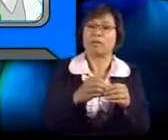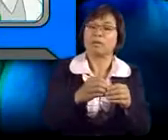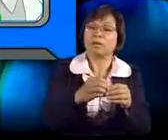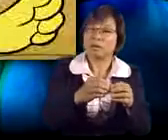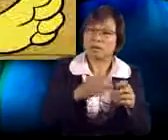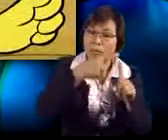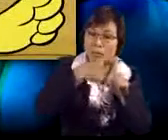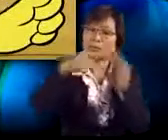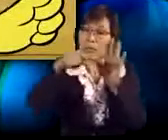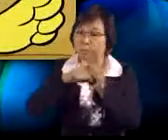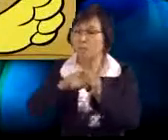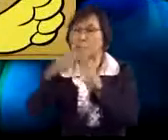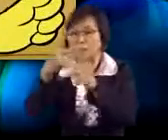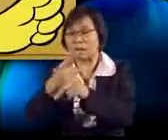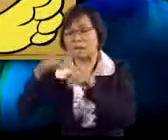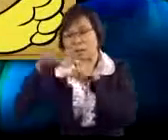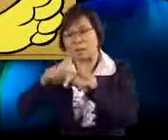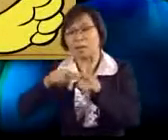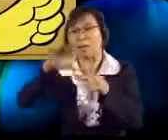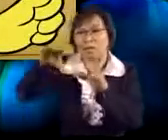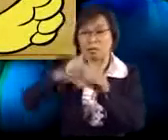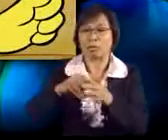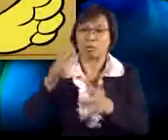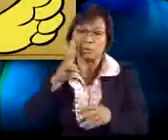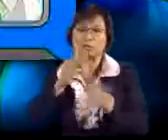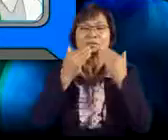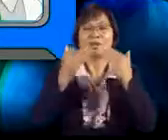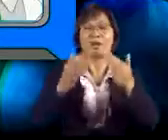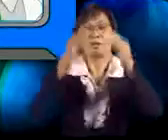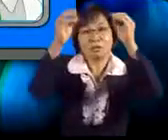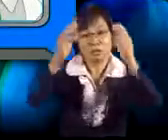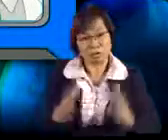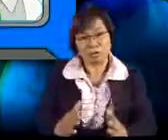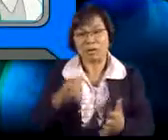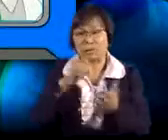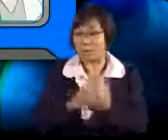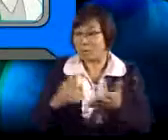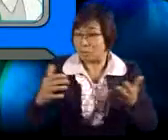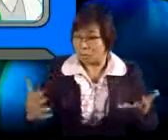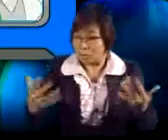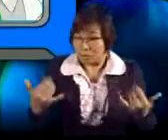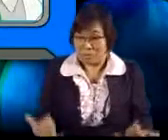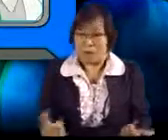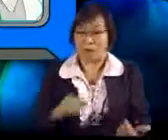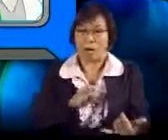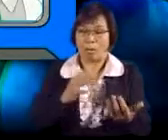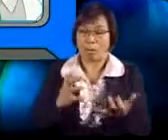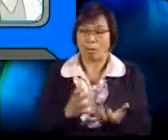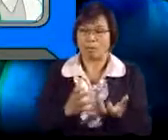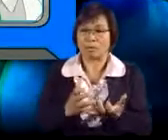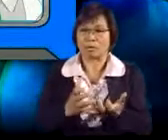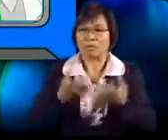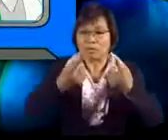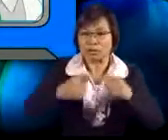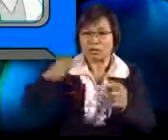of liquid? Yes, Prof. Thank you so much. If that's so, now I want you to try